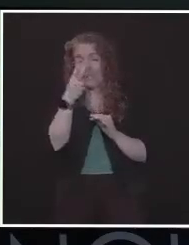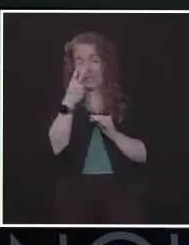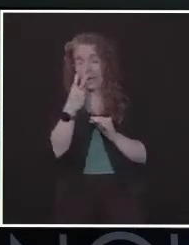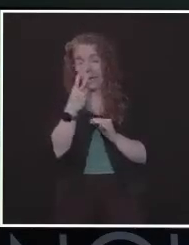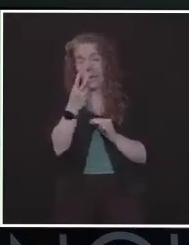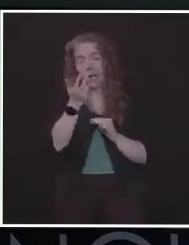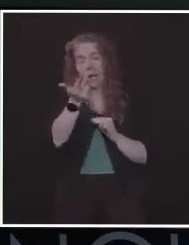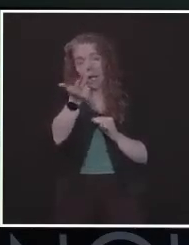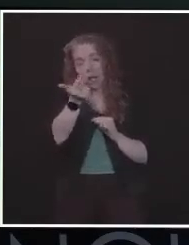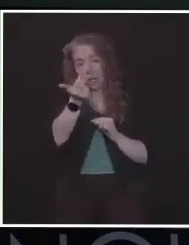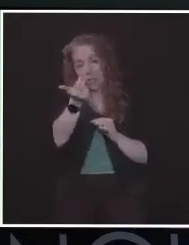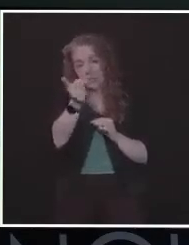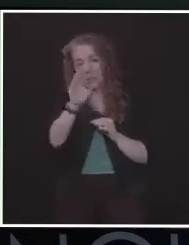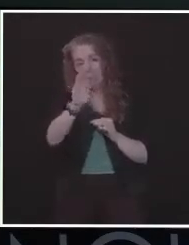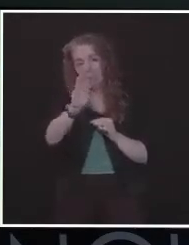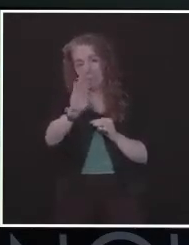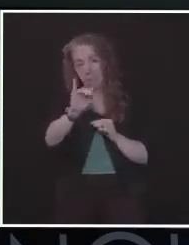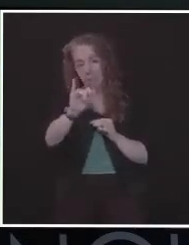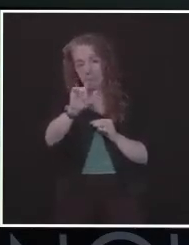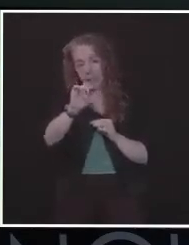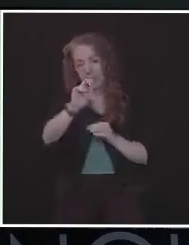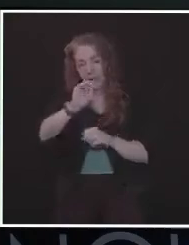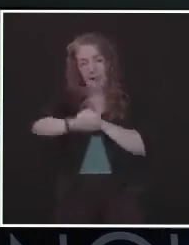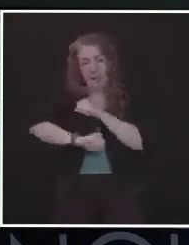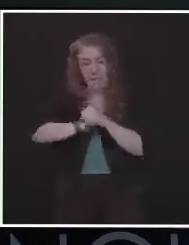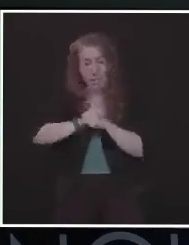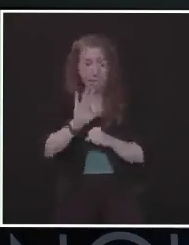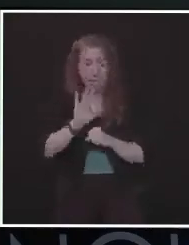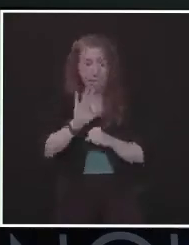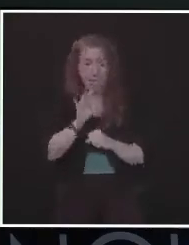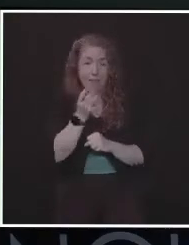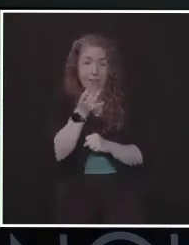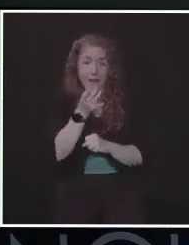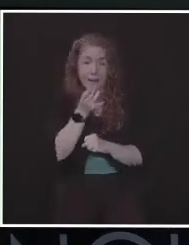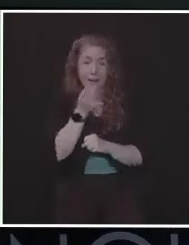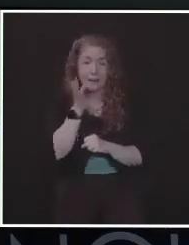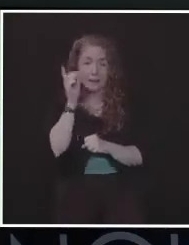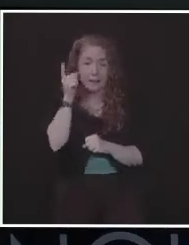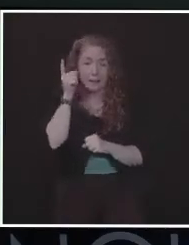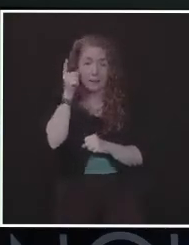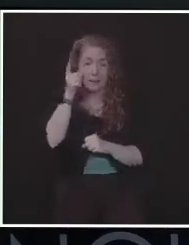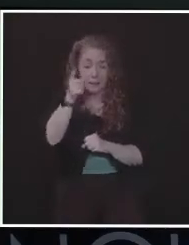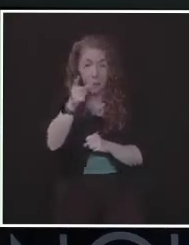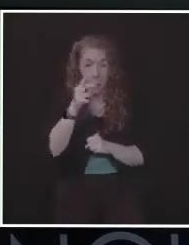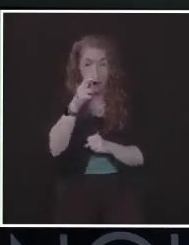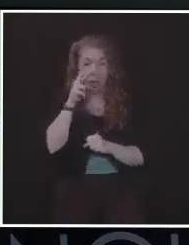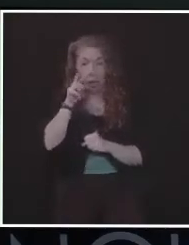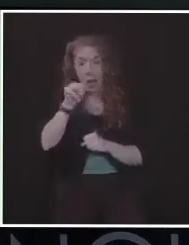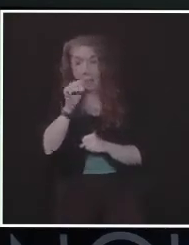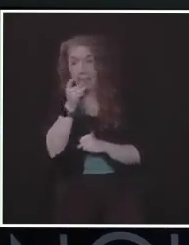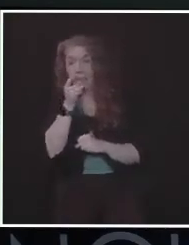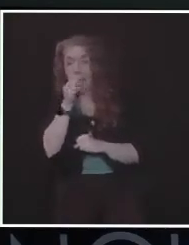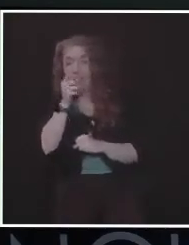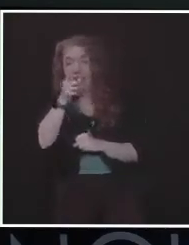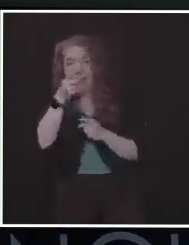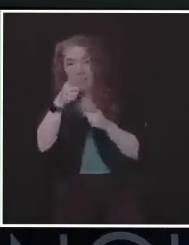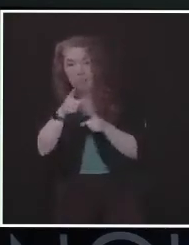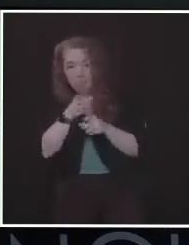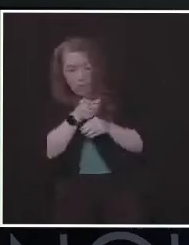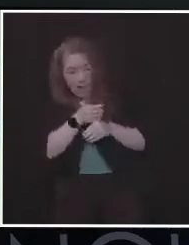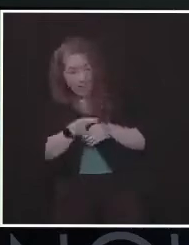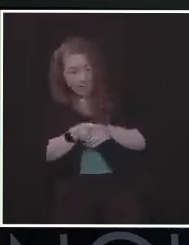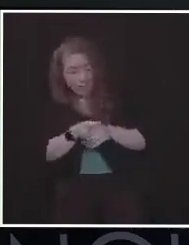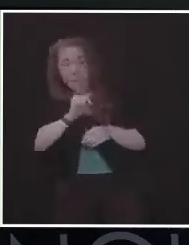light. It's going to look back to the light at the time shortly after the Big Bang, at the formation of the